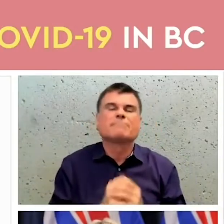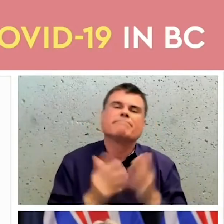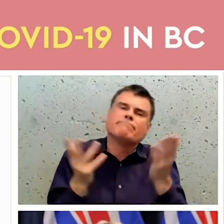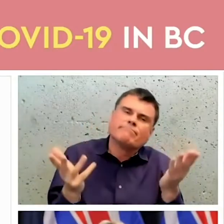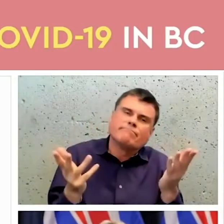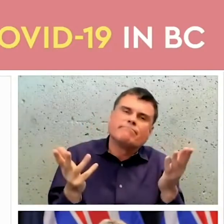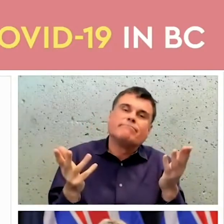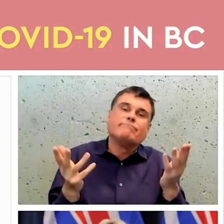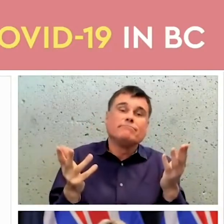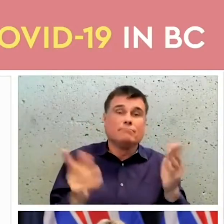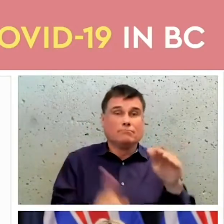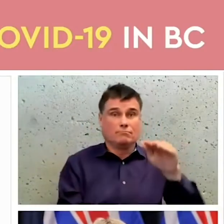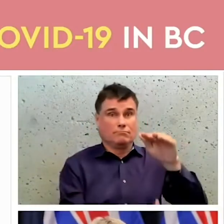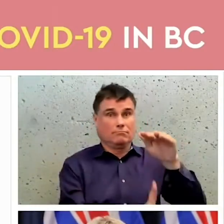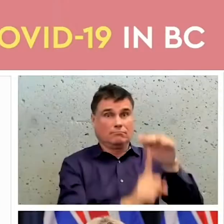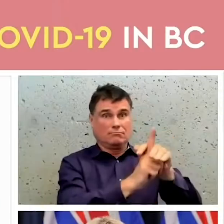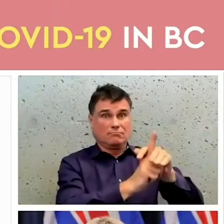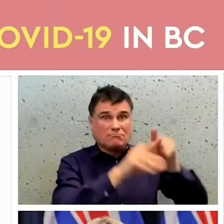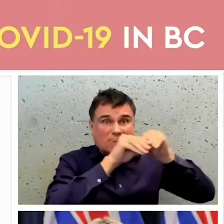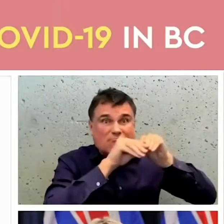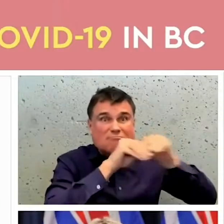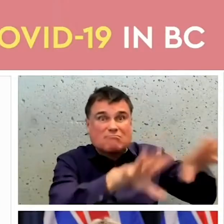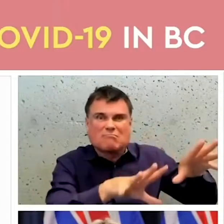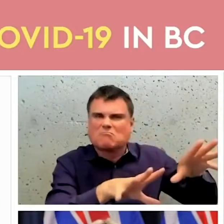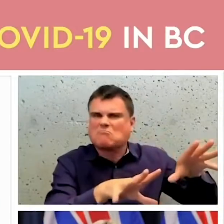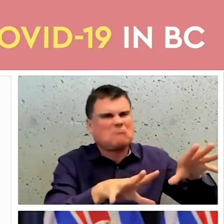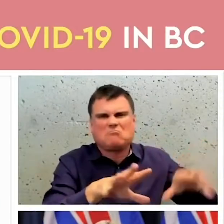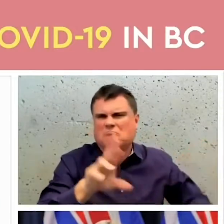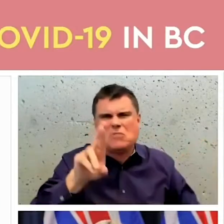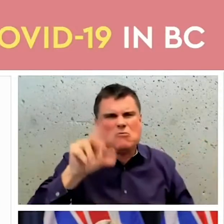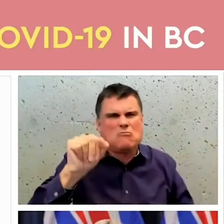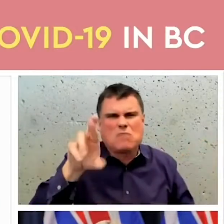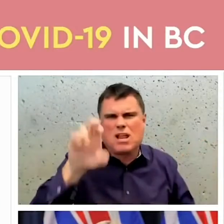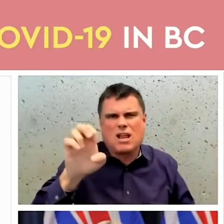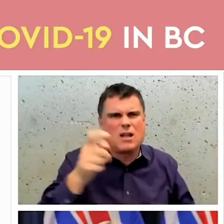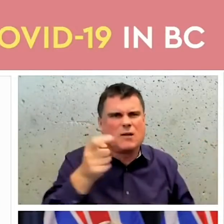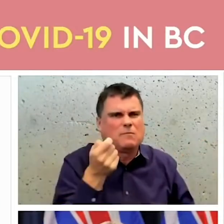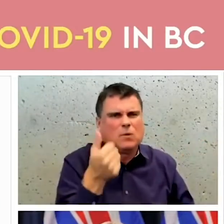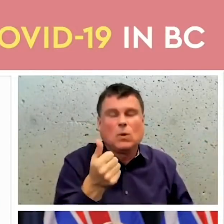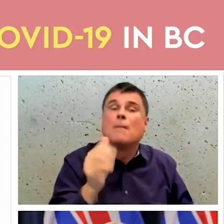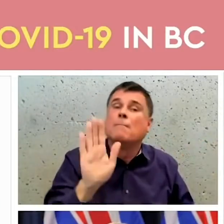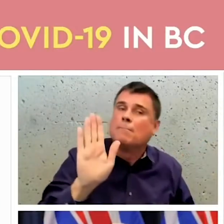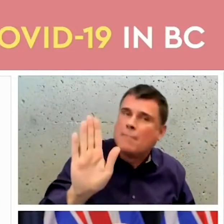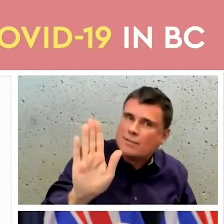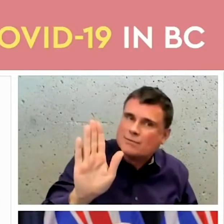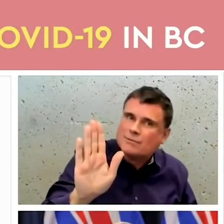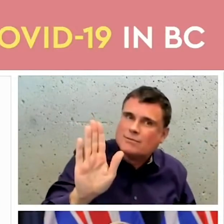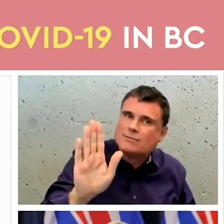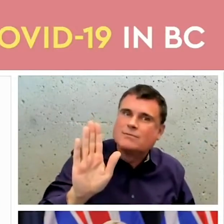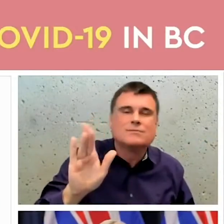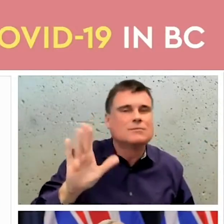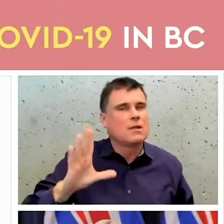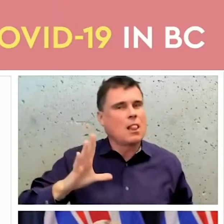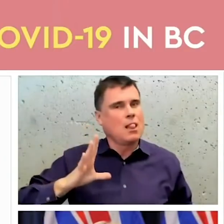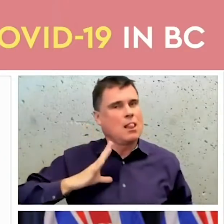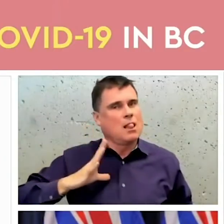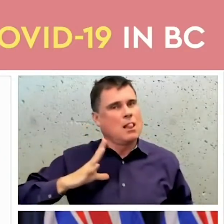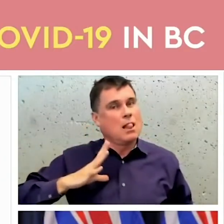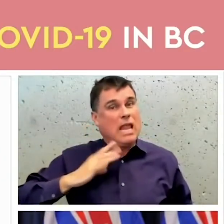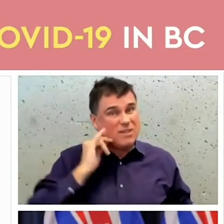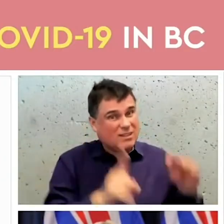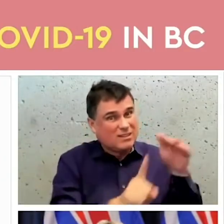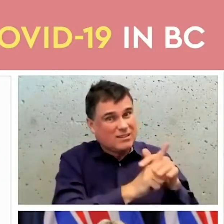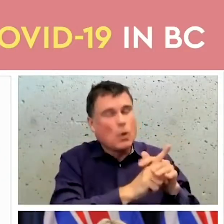events, but it is important because of the disruption that they cause. And we know that not only outbreaks